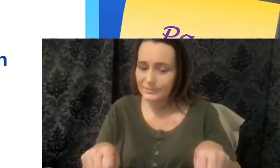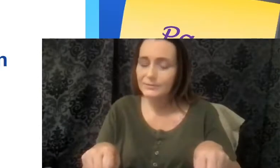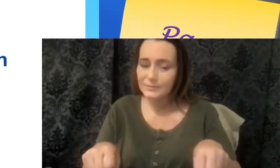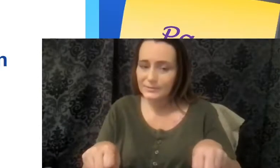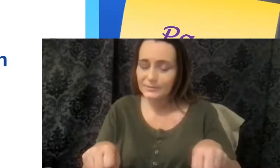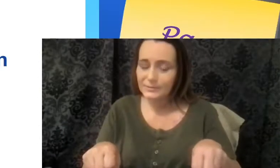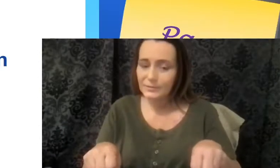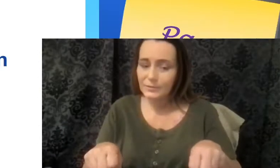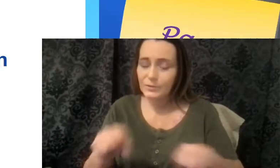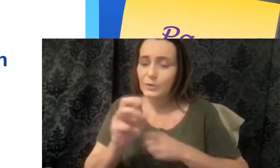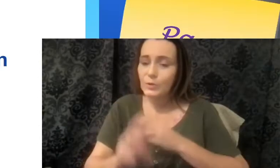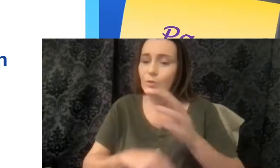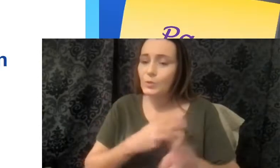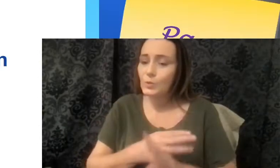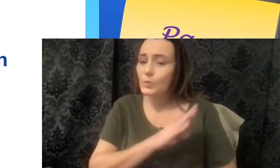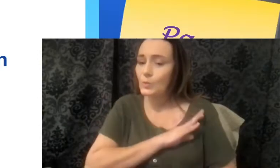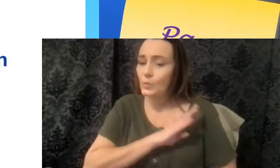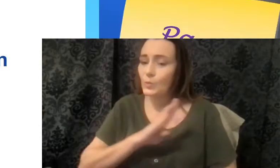Board, we oversee